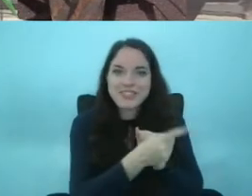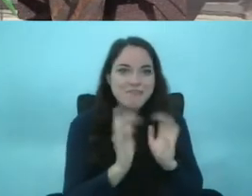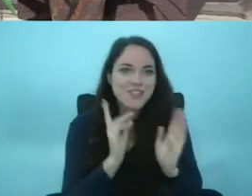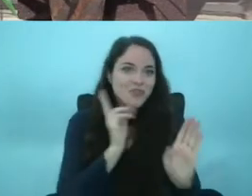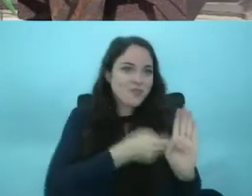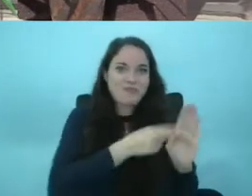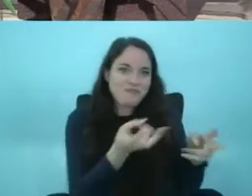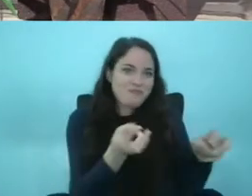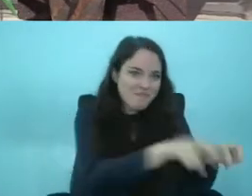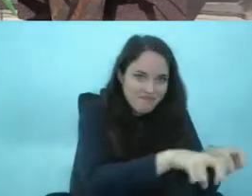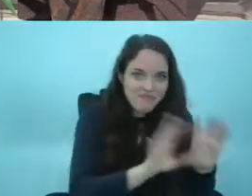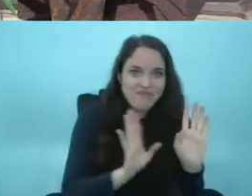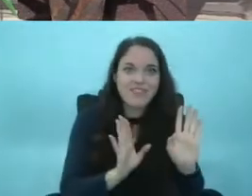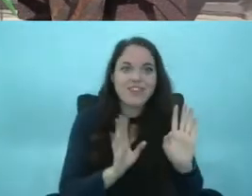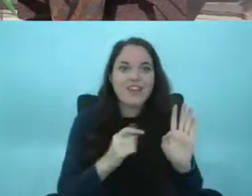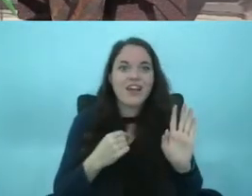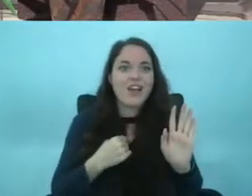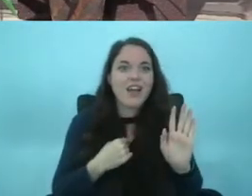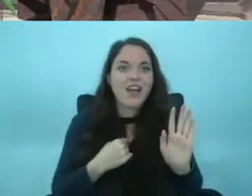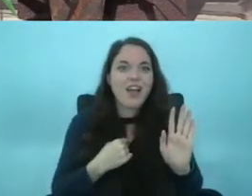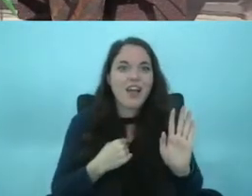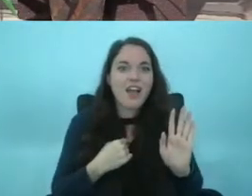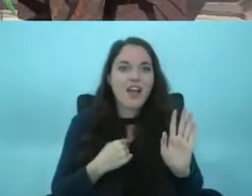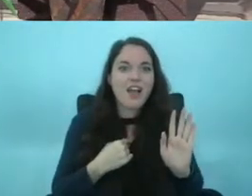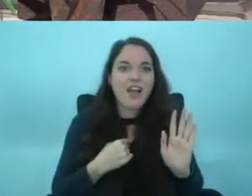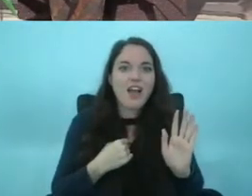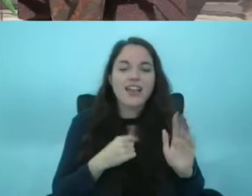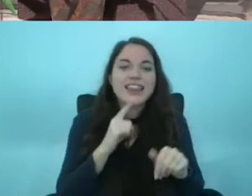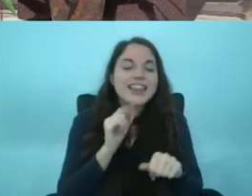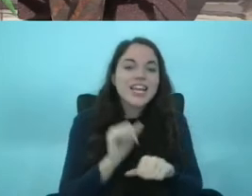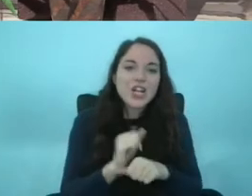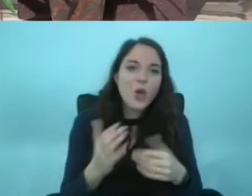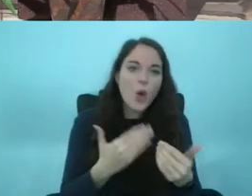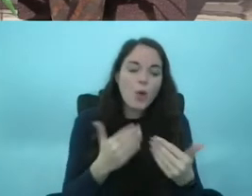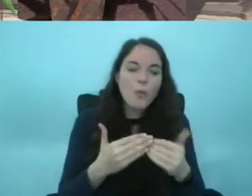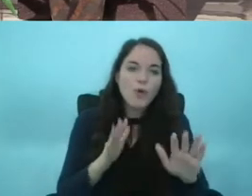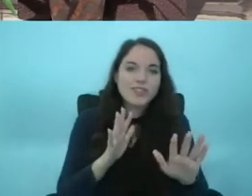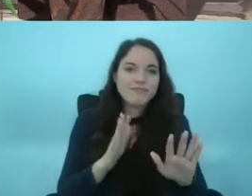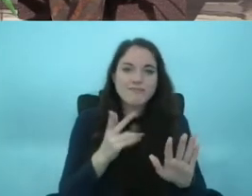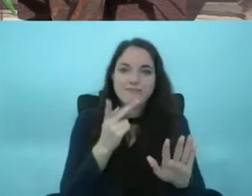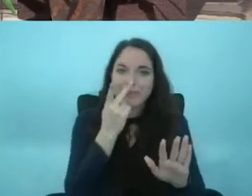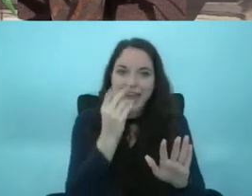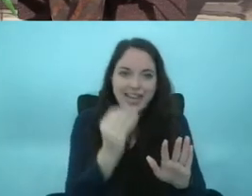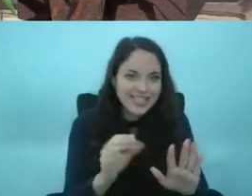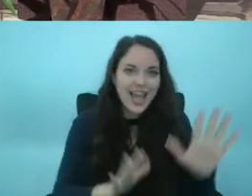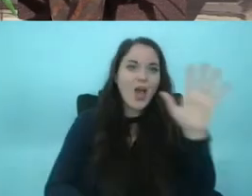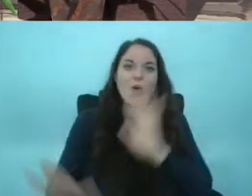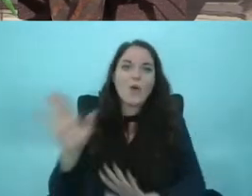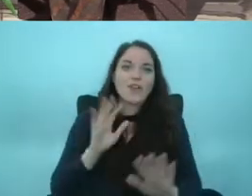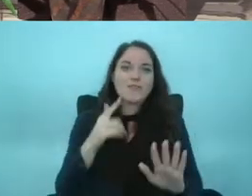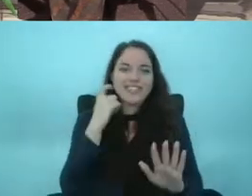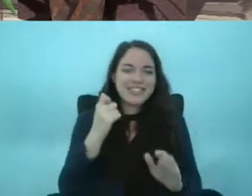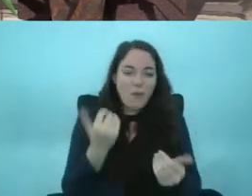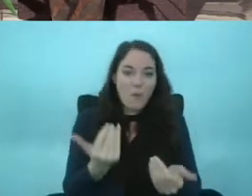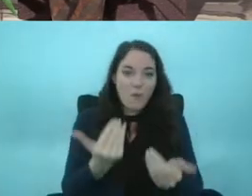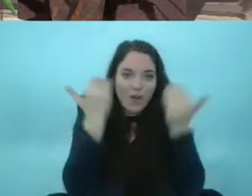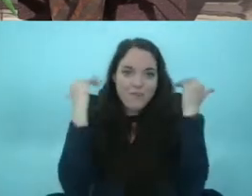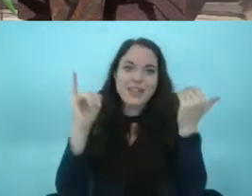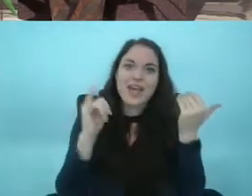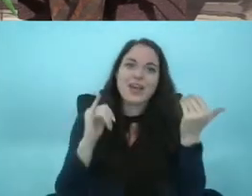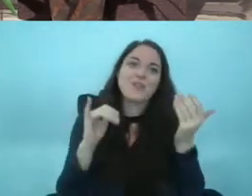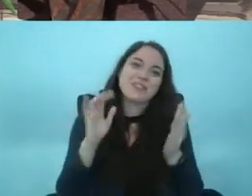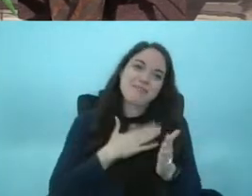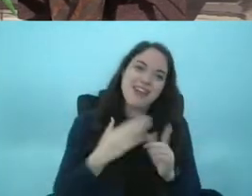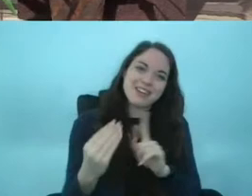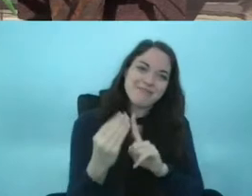and almost fell in the floor. So that was my introduction to MCCDC. And how has your